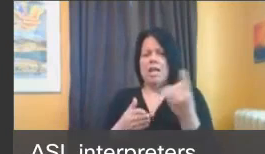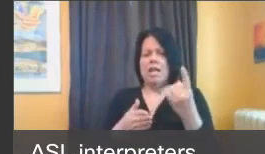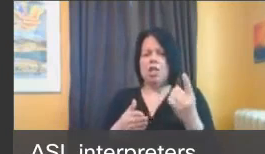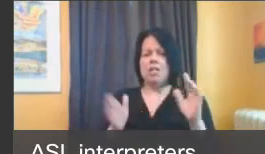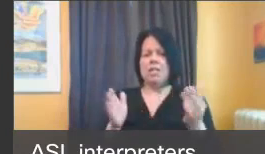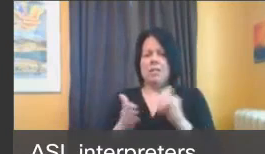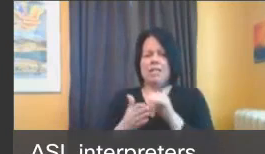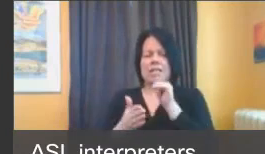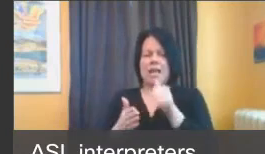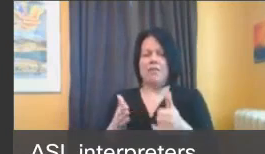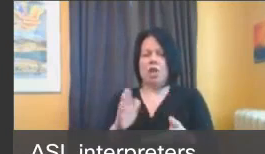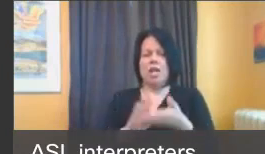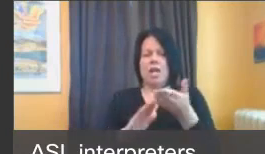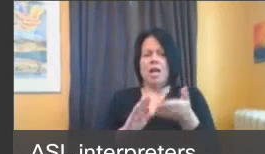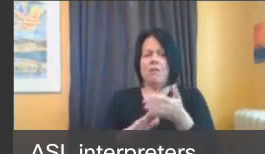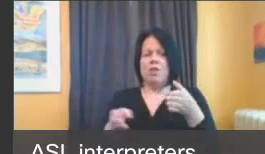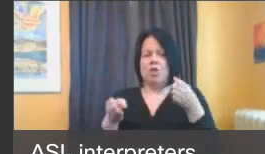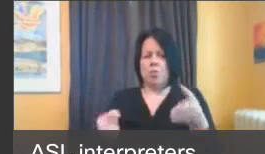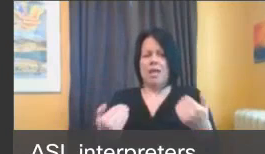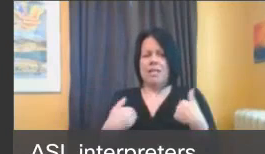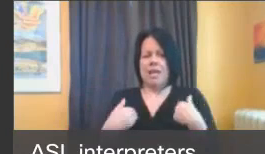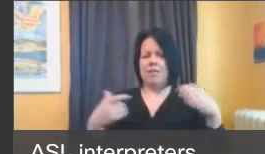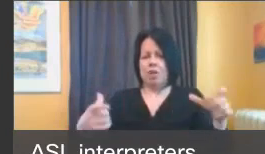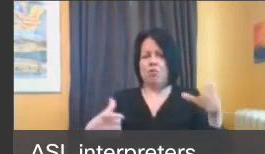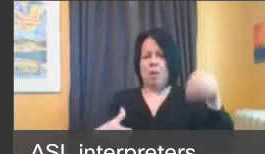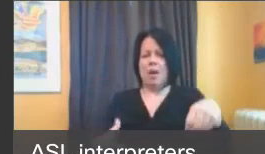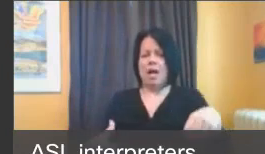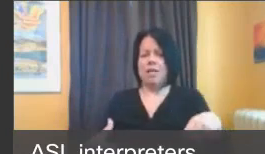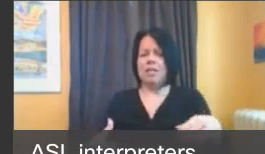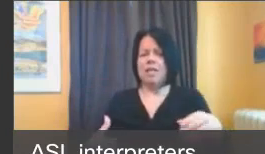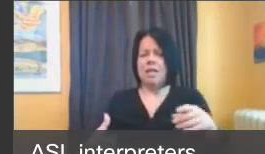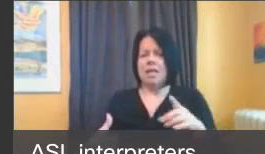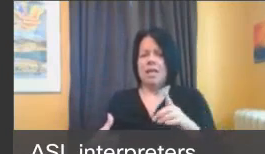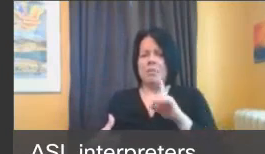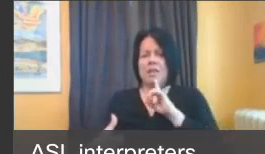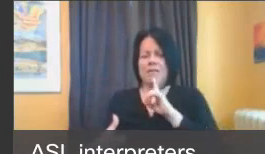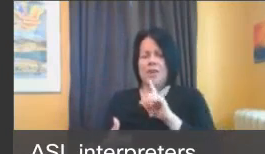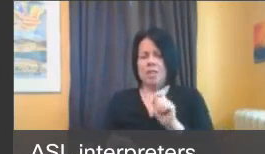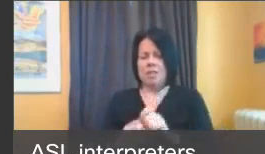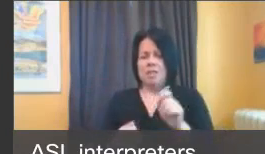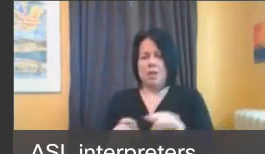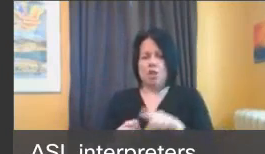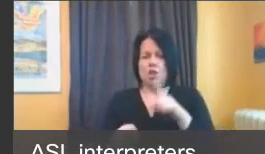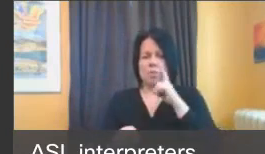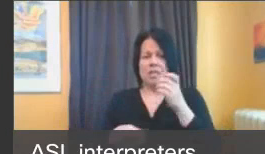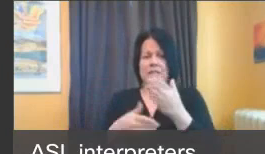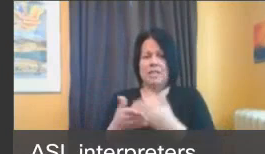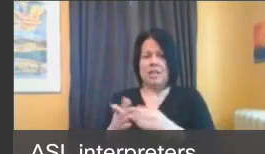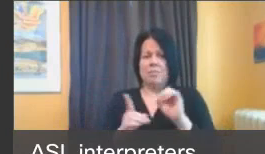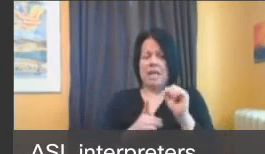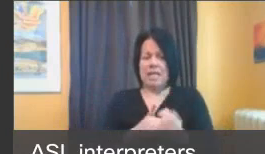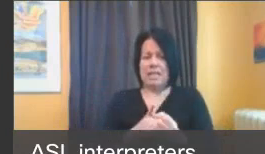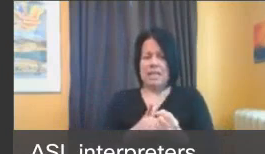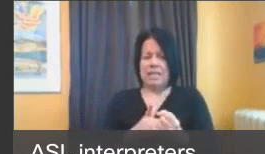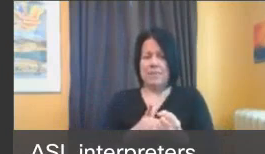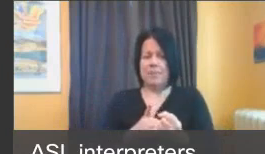way to have a drop box. And being very specific too, because in some cases,